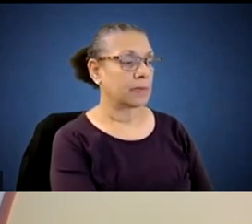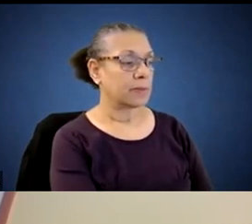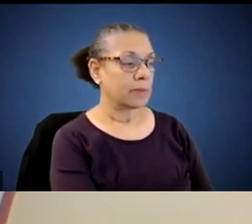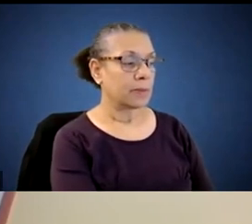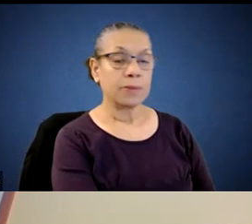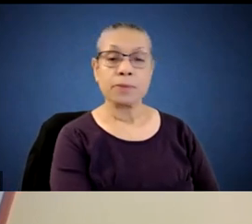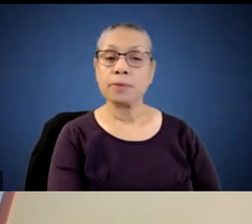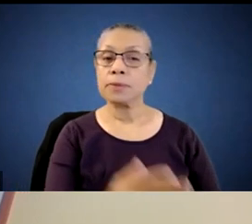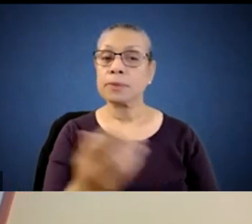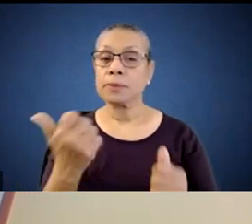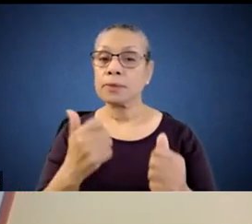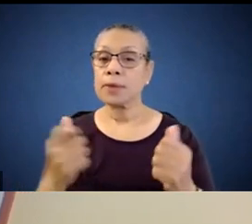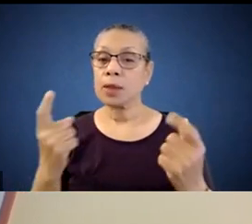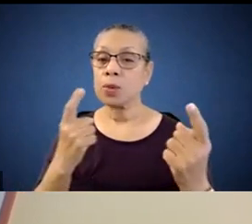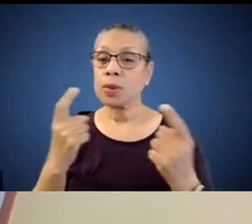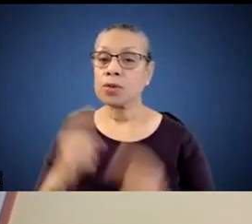anyone